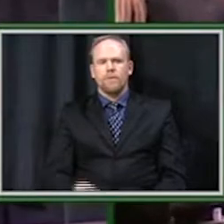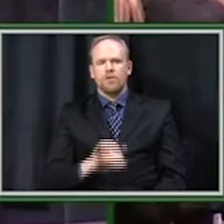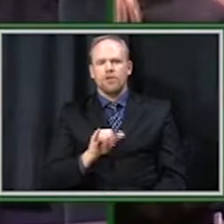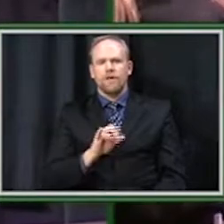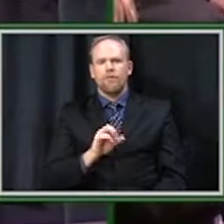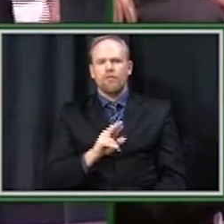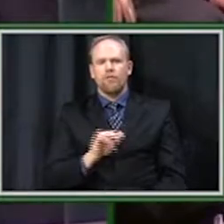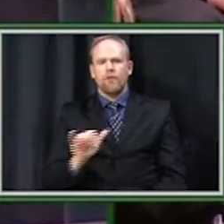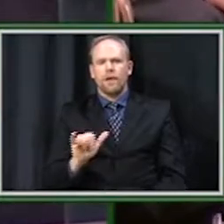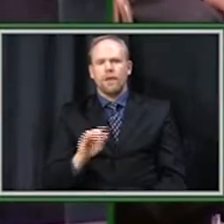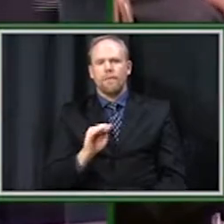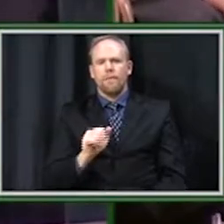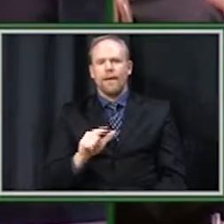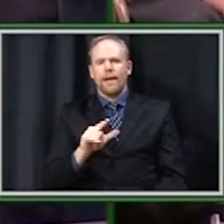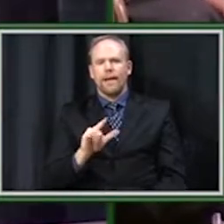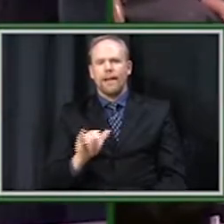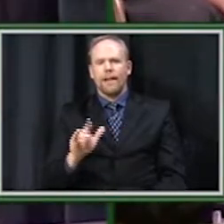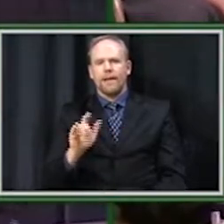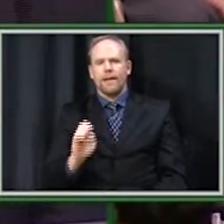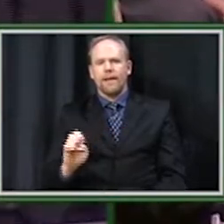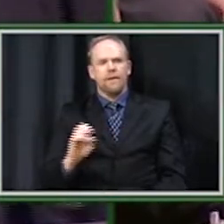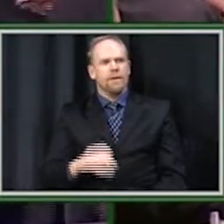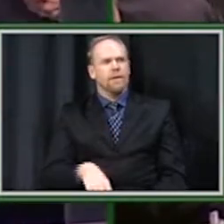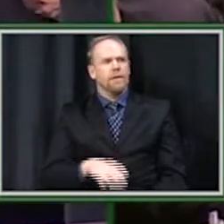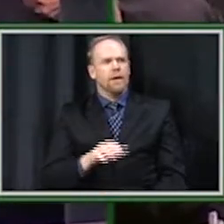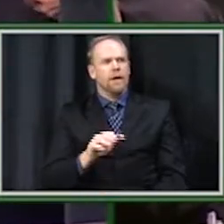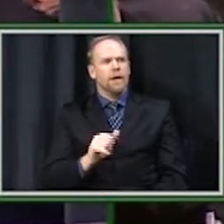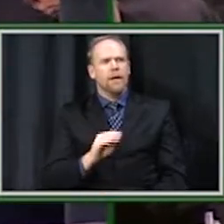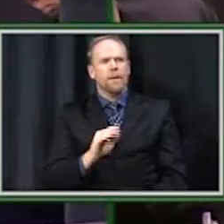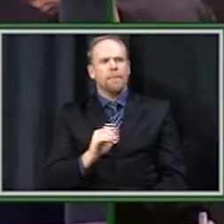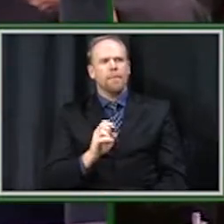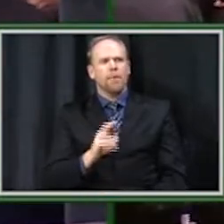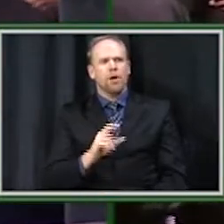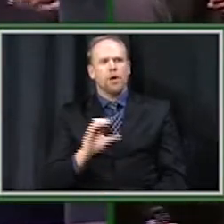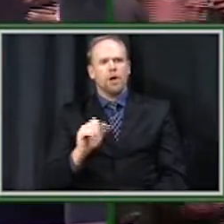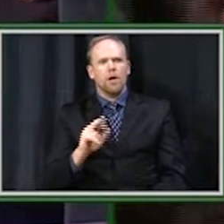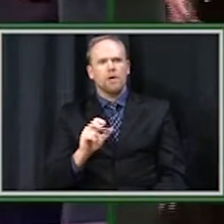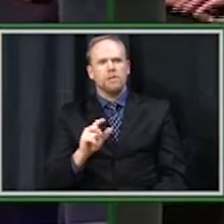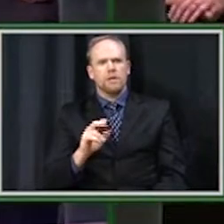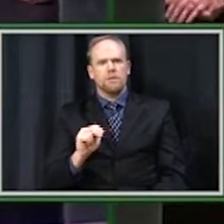Jeffrey Mayrie. Amber Carlson.